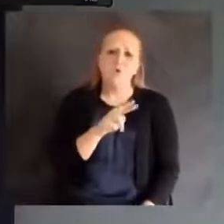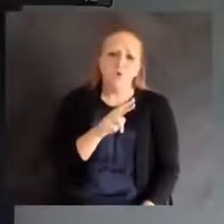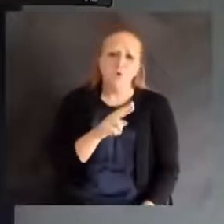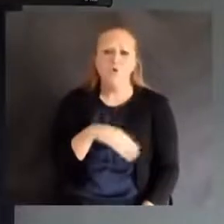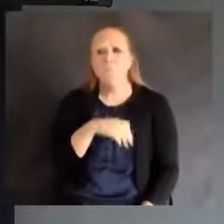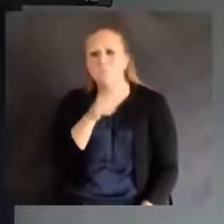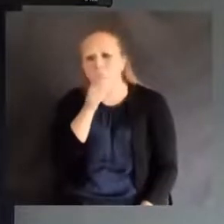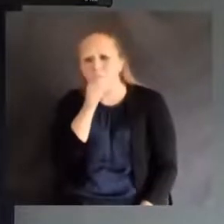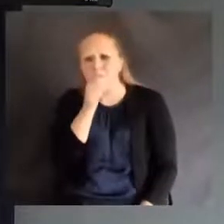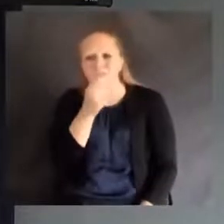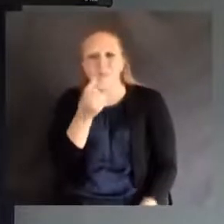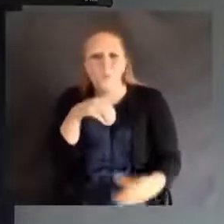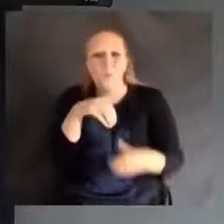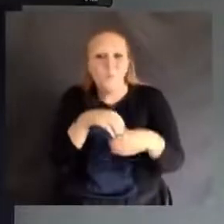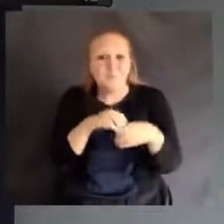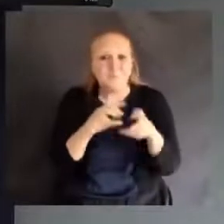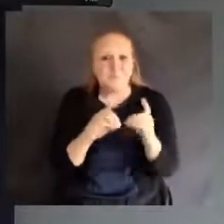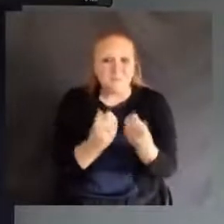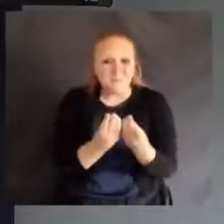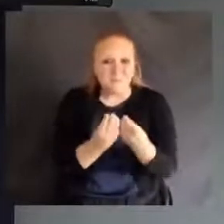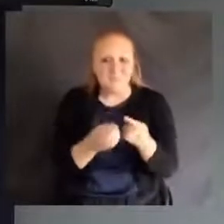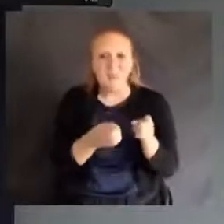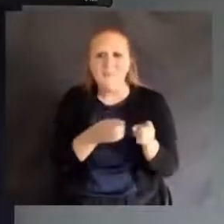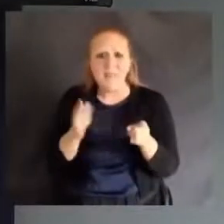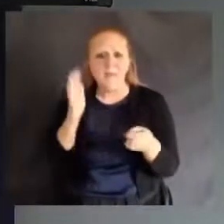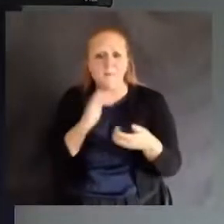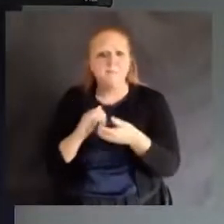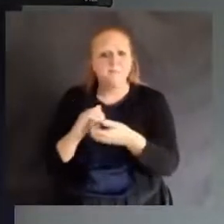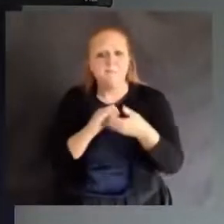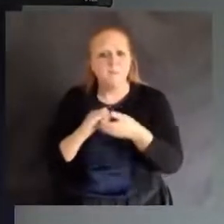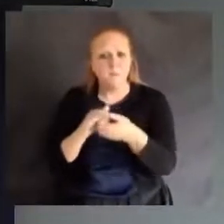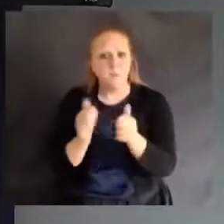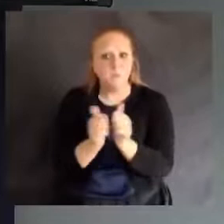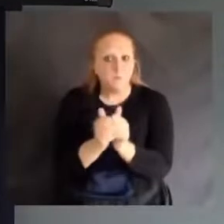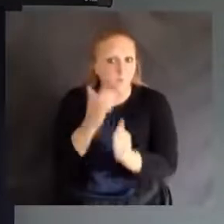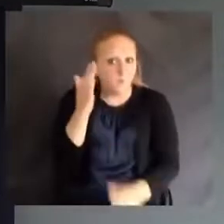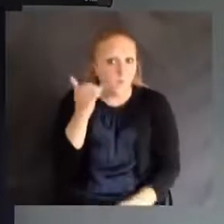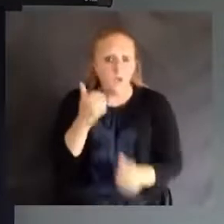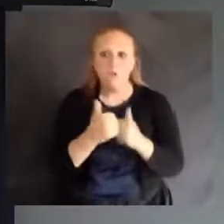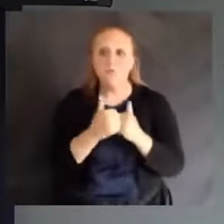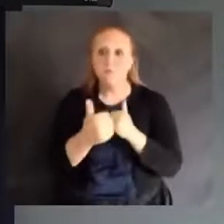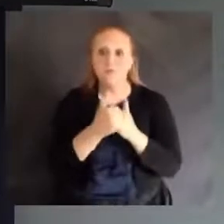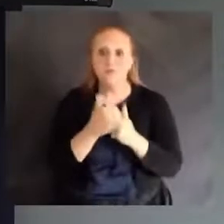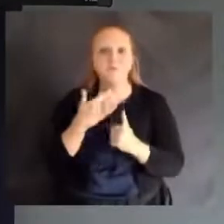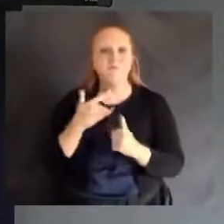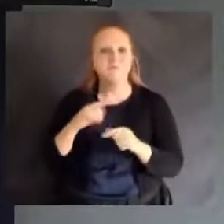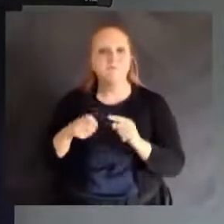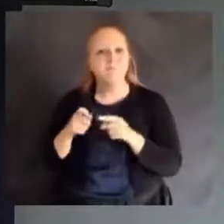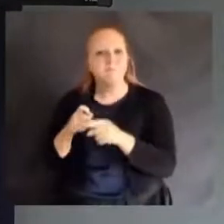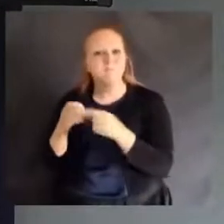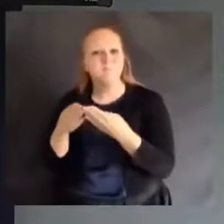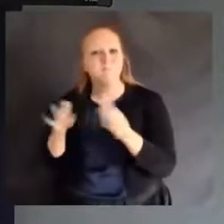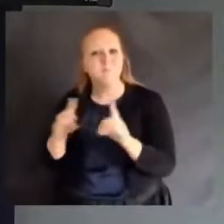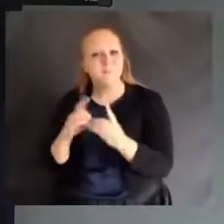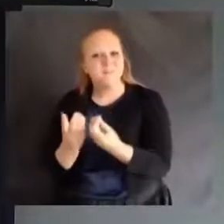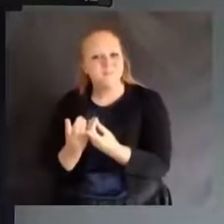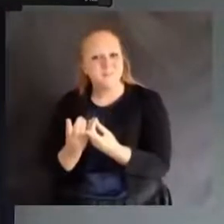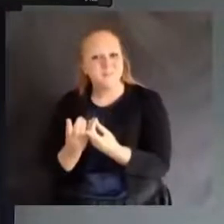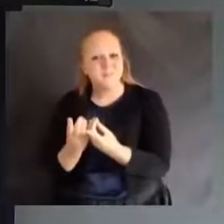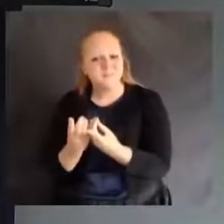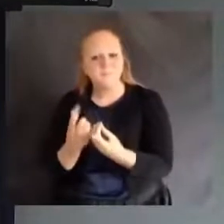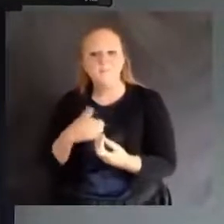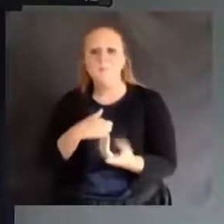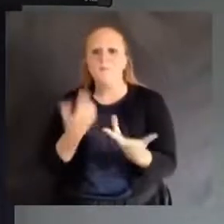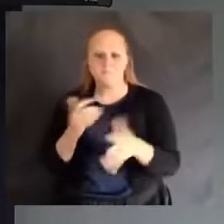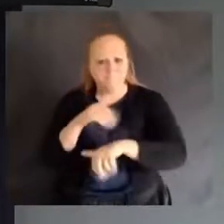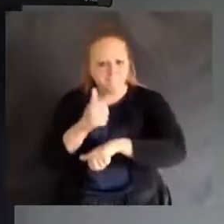They're going to work together because many of the issues are interrelated. Transportation is often provided by the public district. We've had a governor convened a commission.